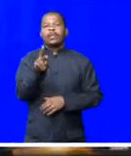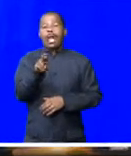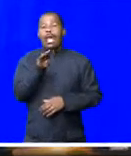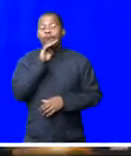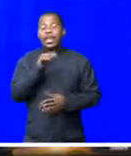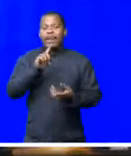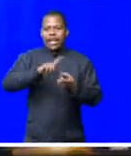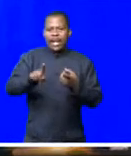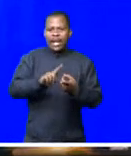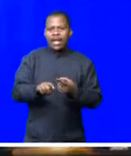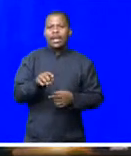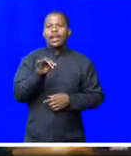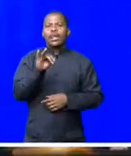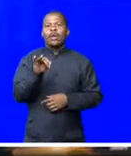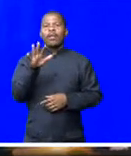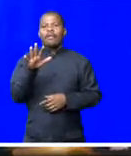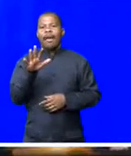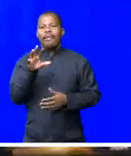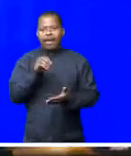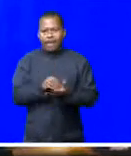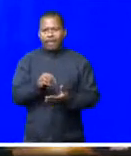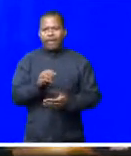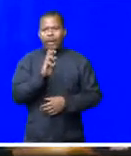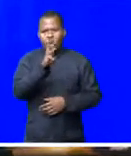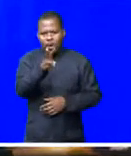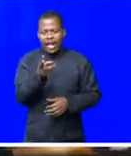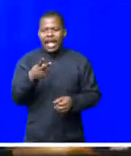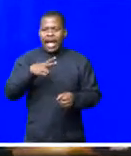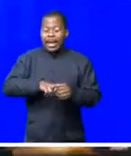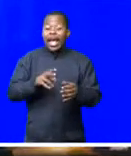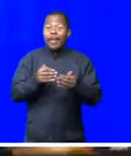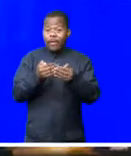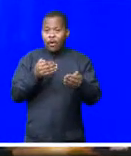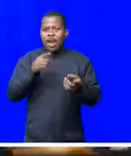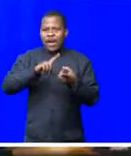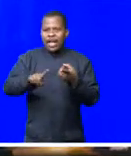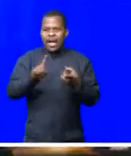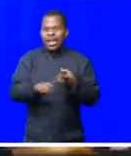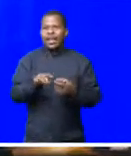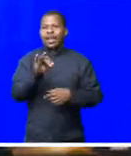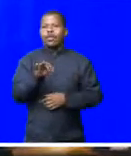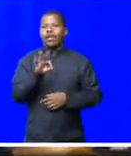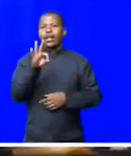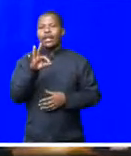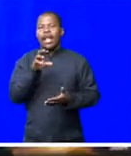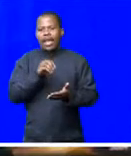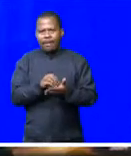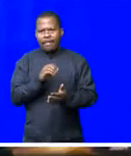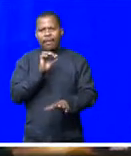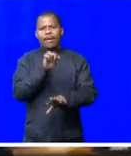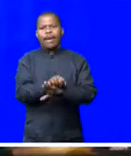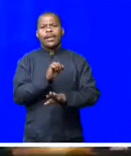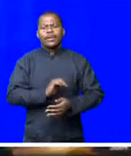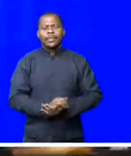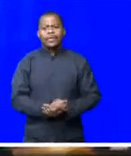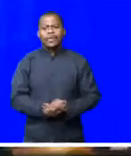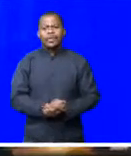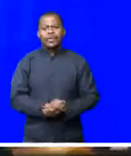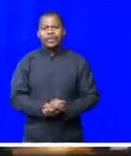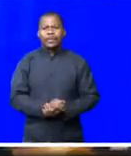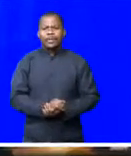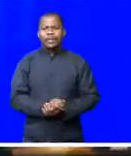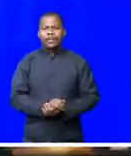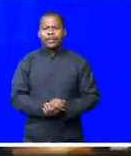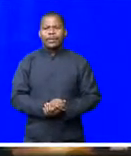badlali abangemashumi lamabili nesihlanu kule midlalo. Kanzi ke phambilini badlali bebavumelekile bebangemashumi lamabili